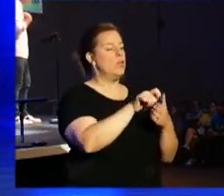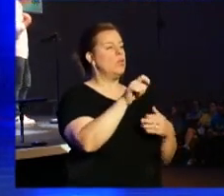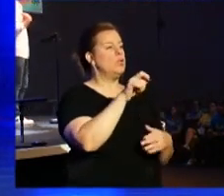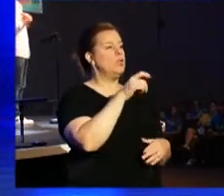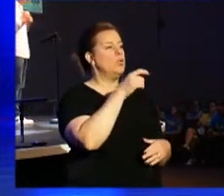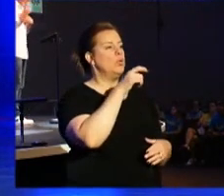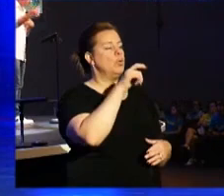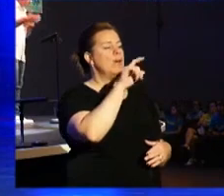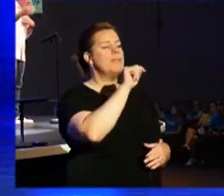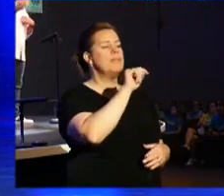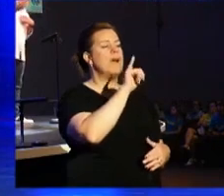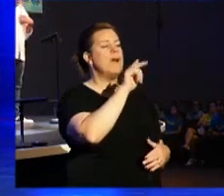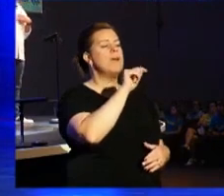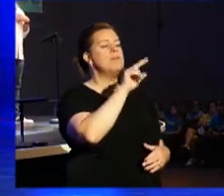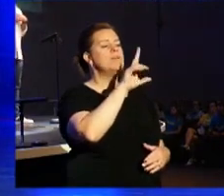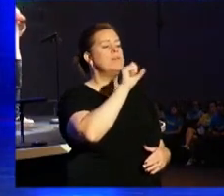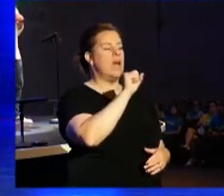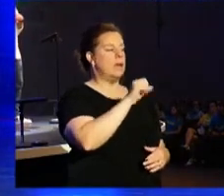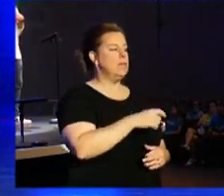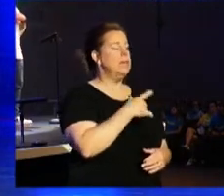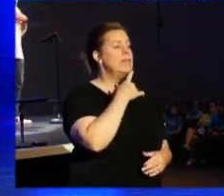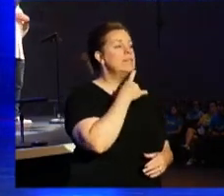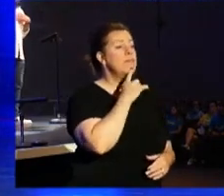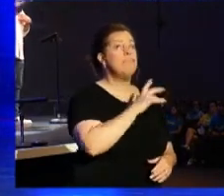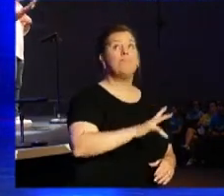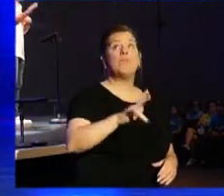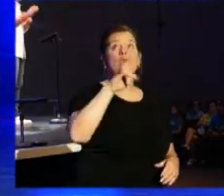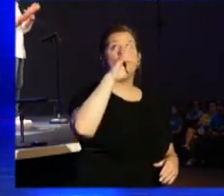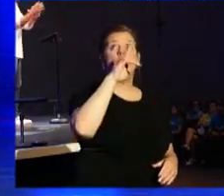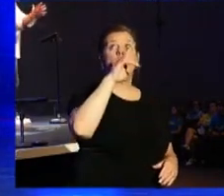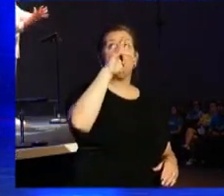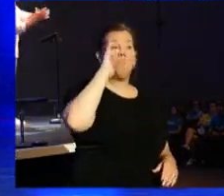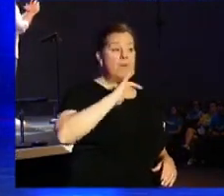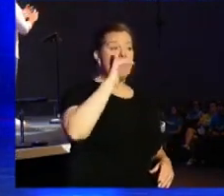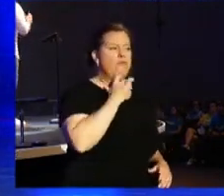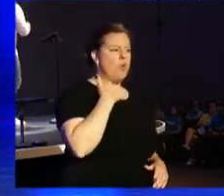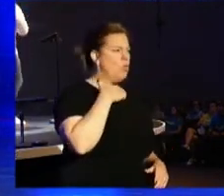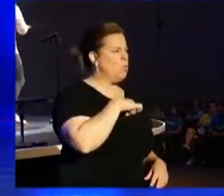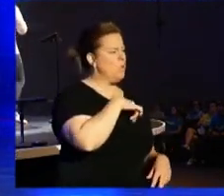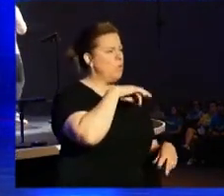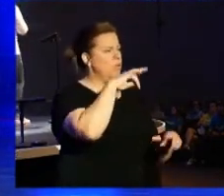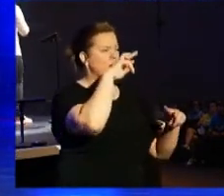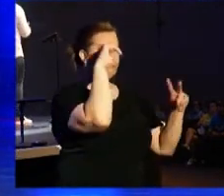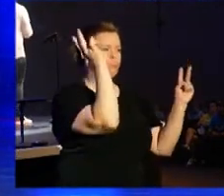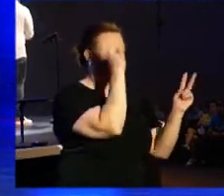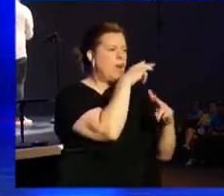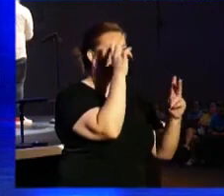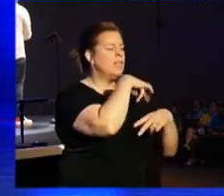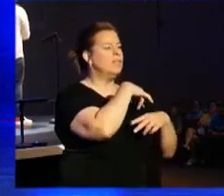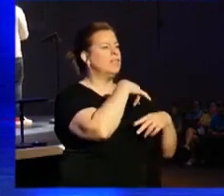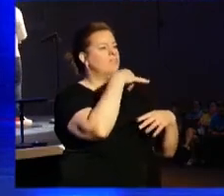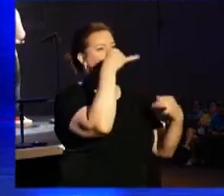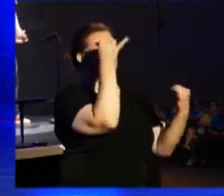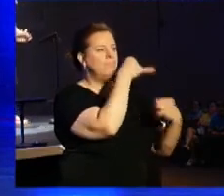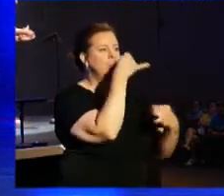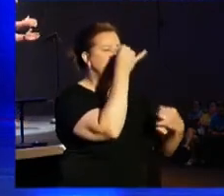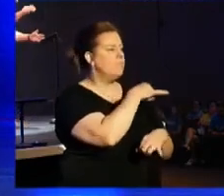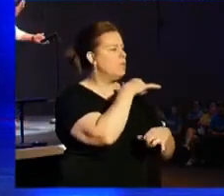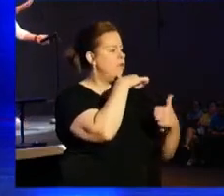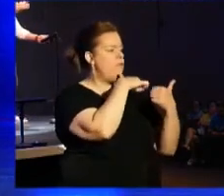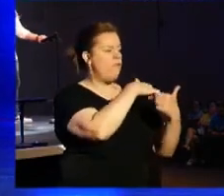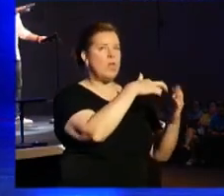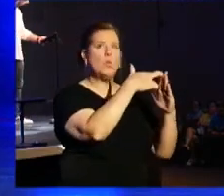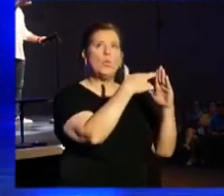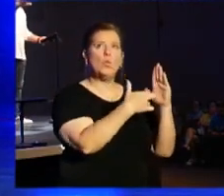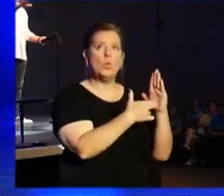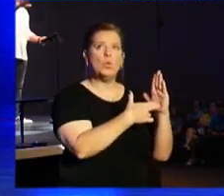Once we too were foolish and disobedient. So he's writing to Titus. They're teaching people who aren't yet followers of Jesus Christ. And he says,